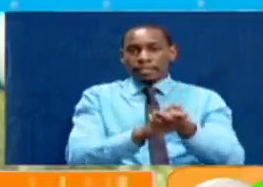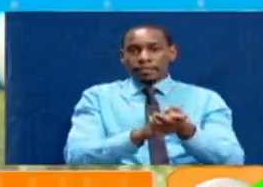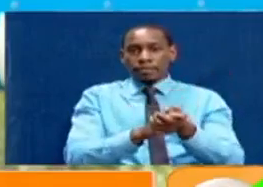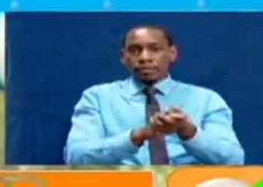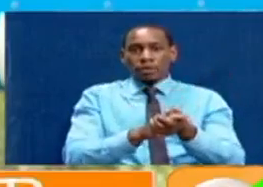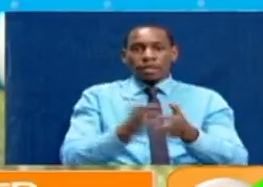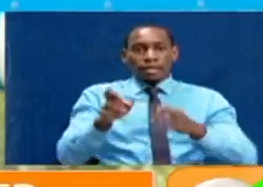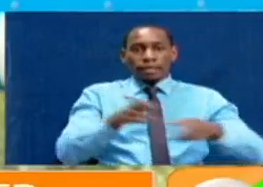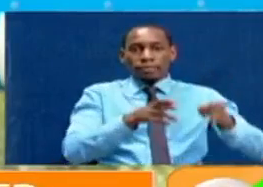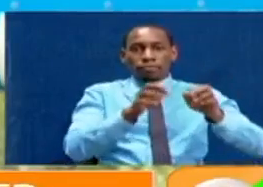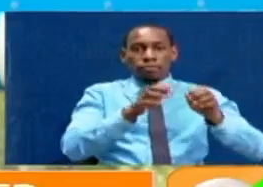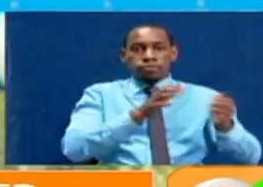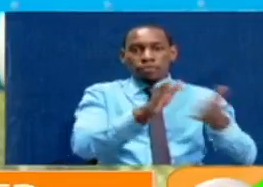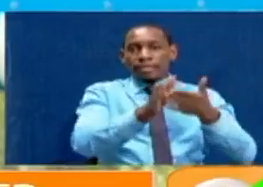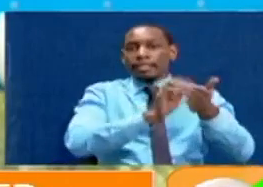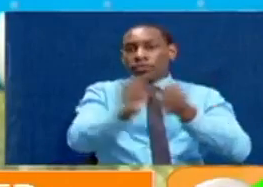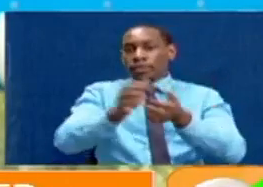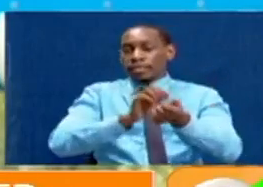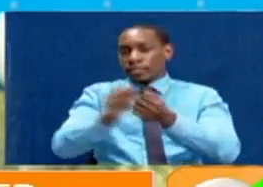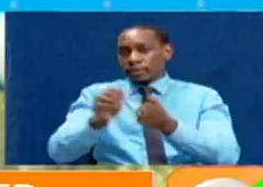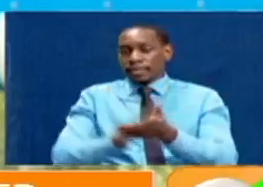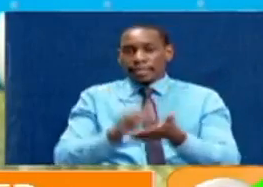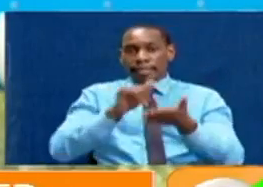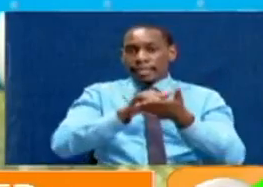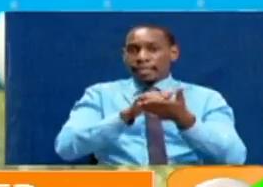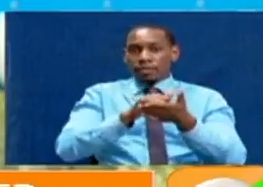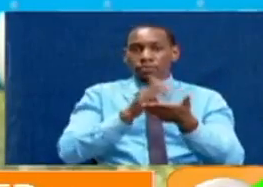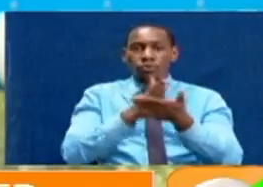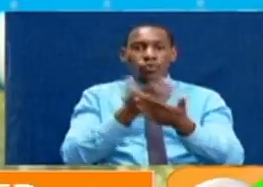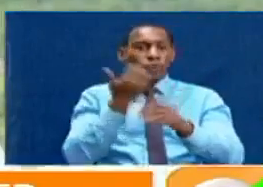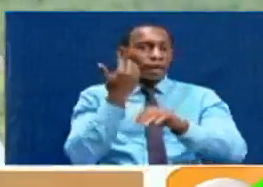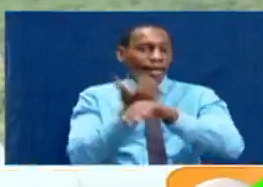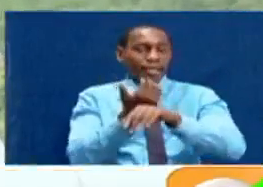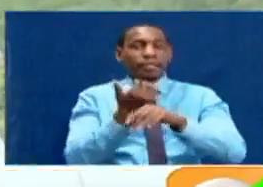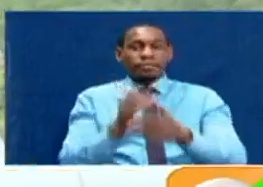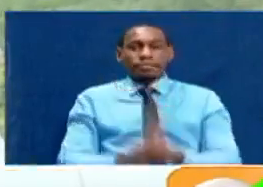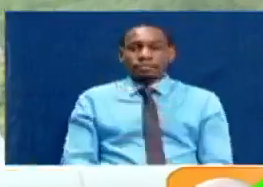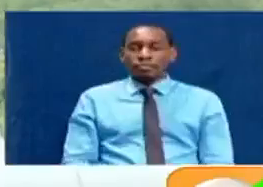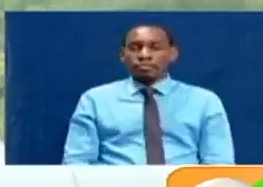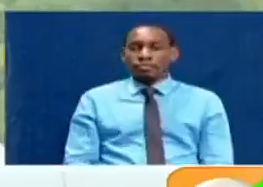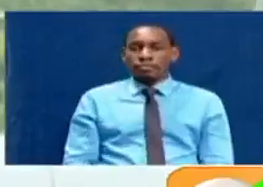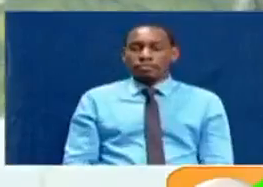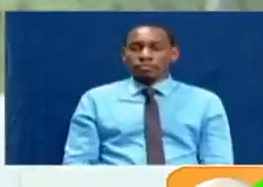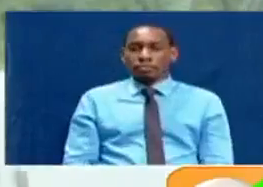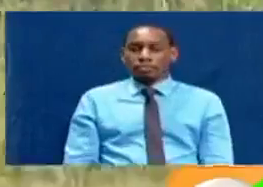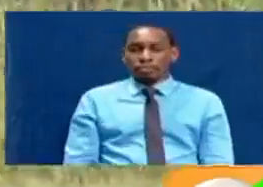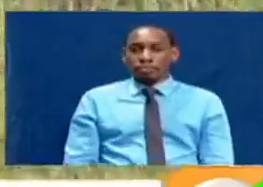by Sabaki River. And that was one of the most difficult moments.